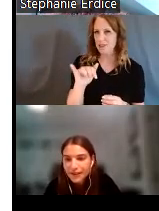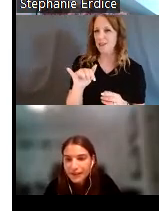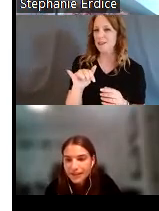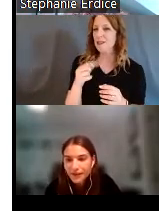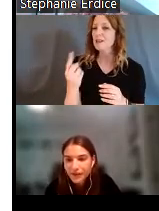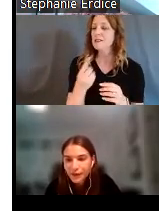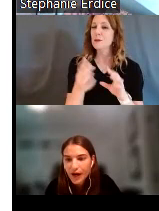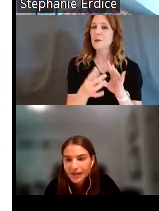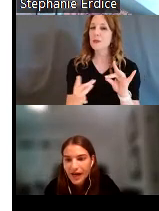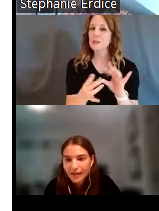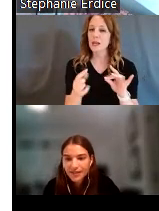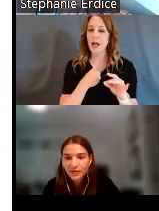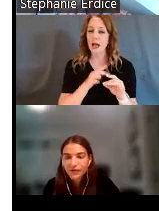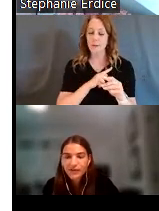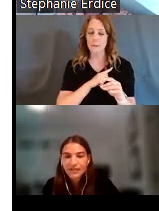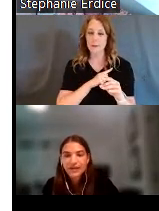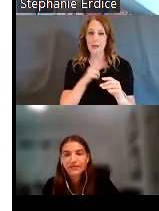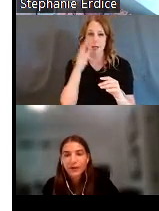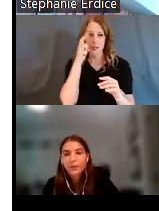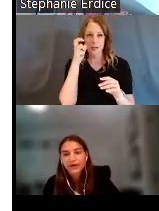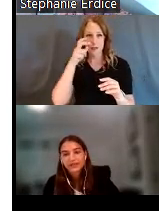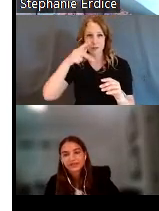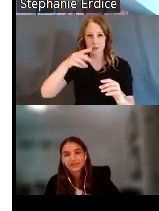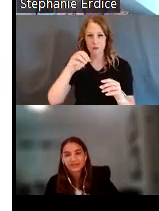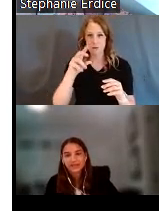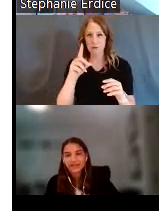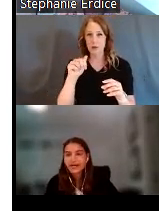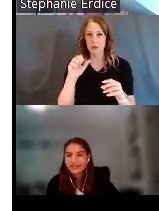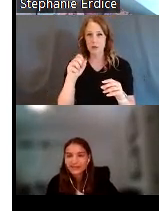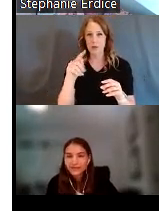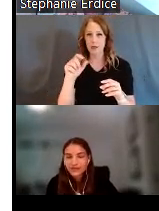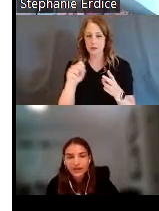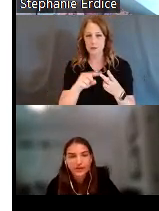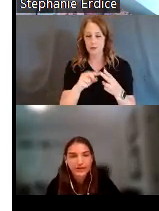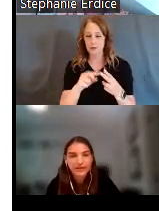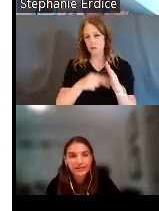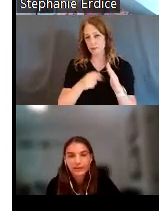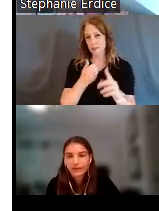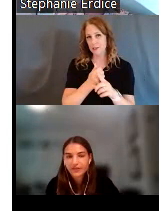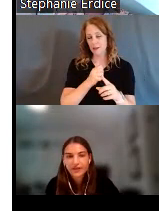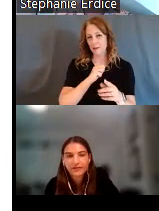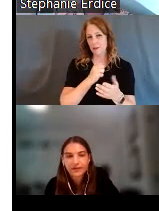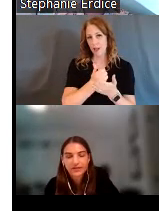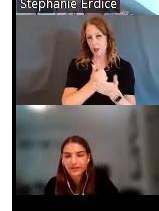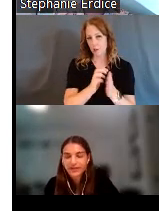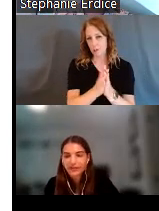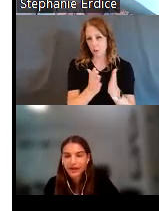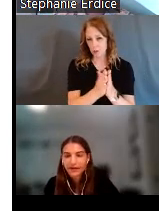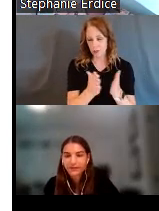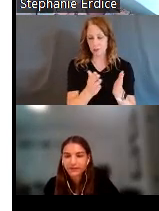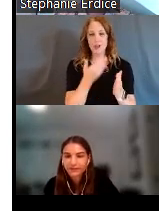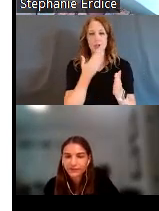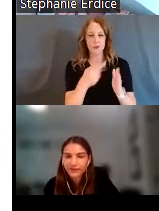I personally listen to podcasts or read self-help books. Yes, those are great examples of